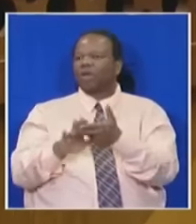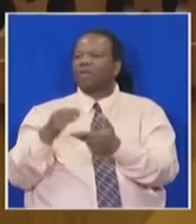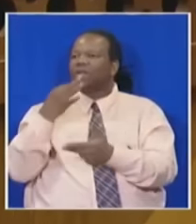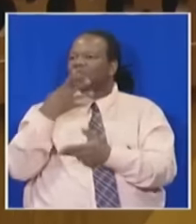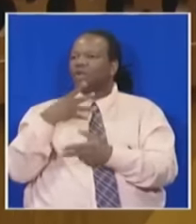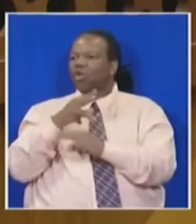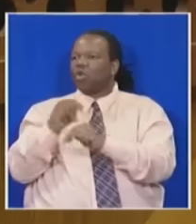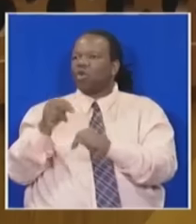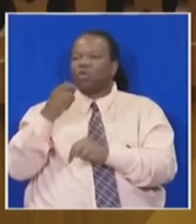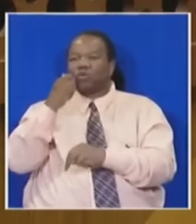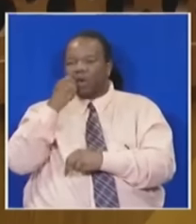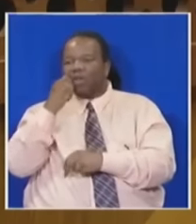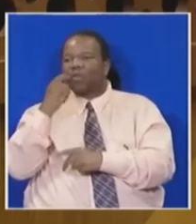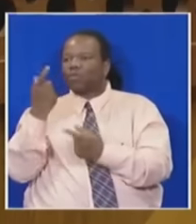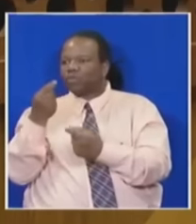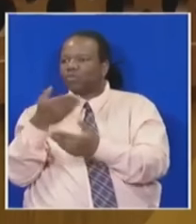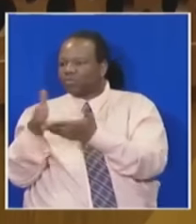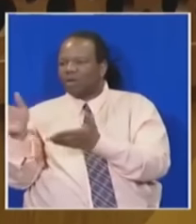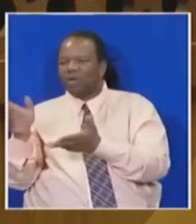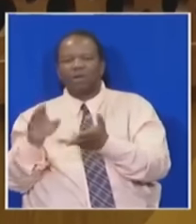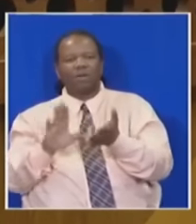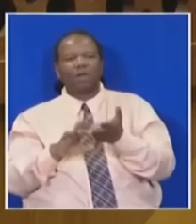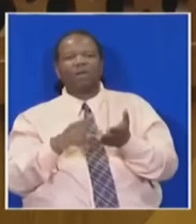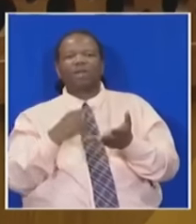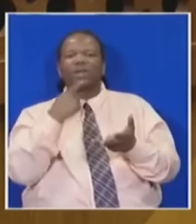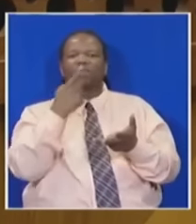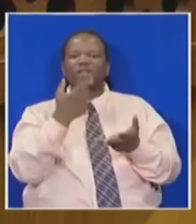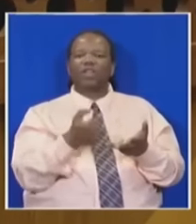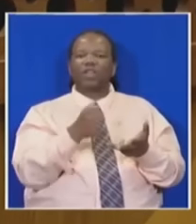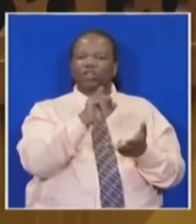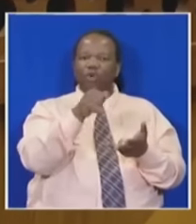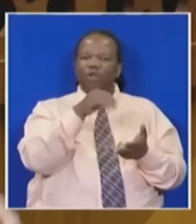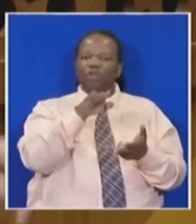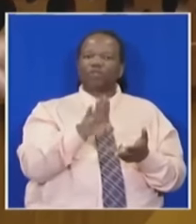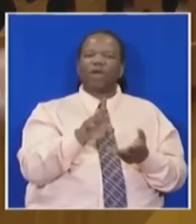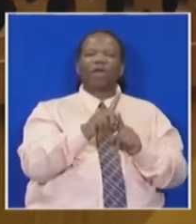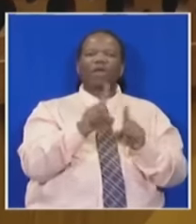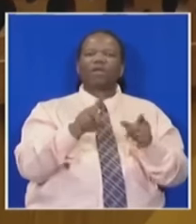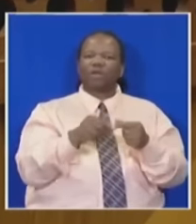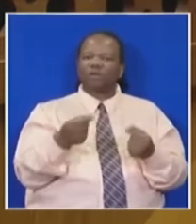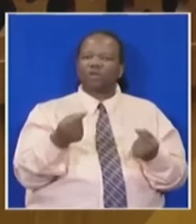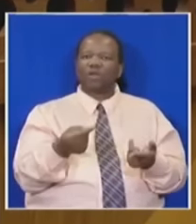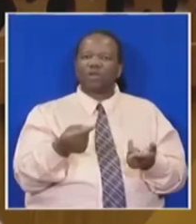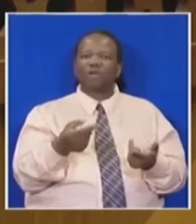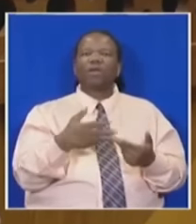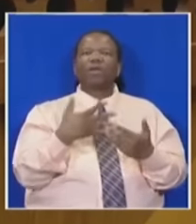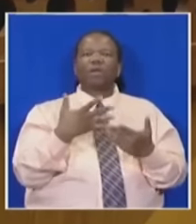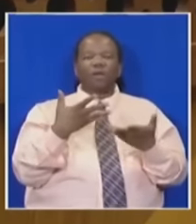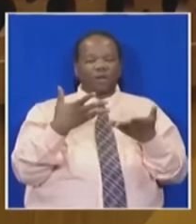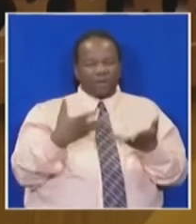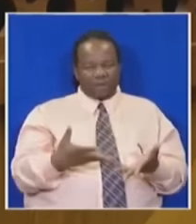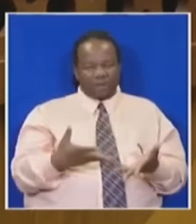and they did. They said they could never lose Johannesburg, and they did. Let us stand here in 2019 and